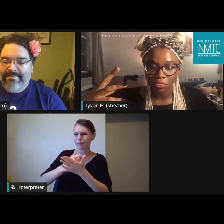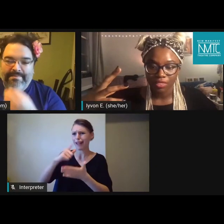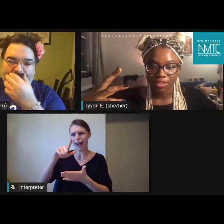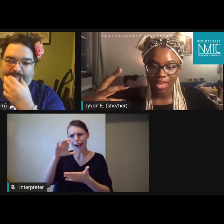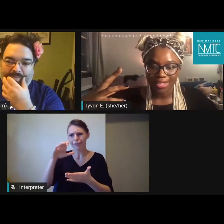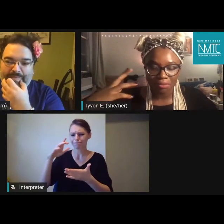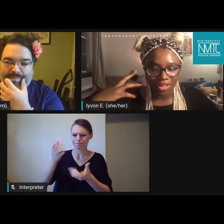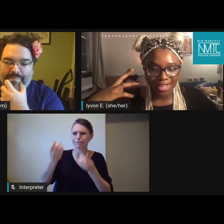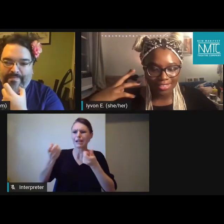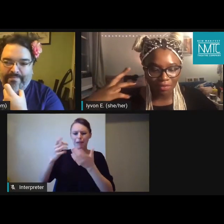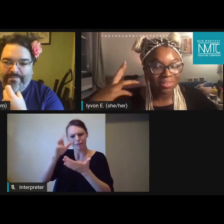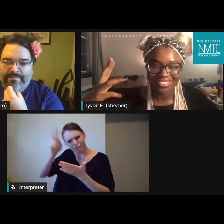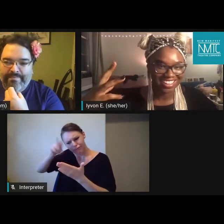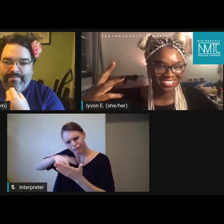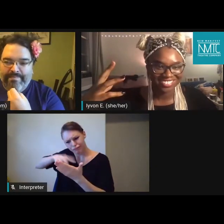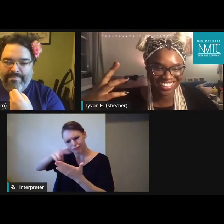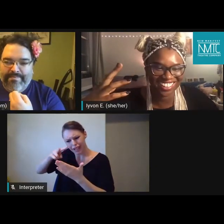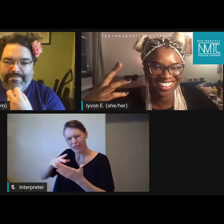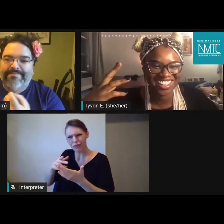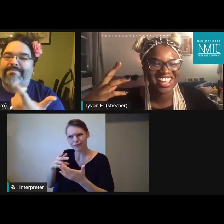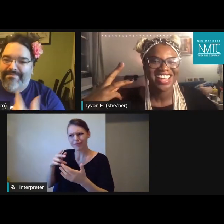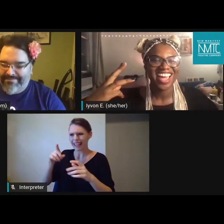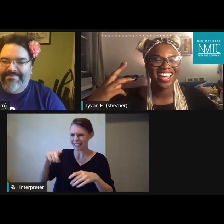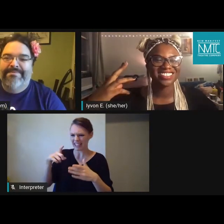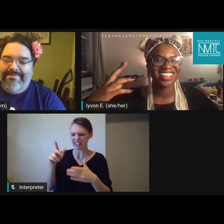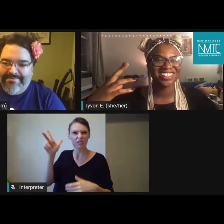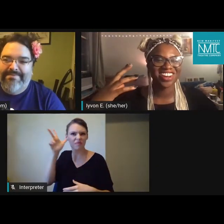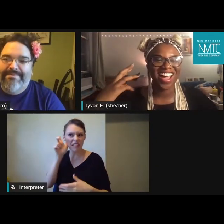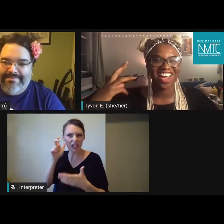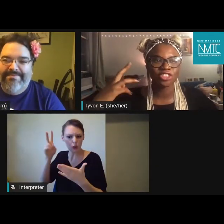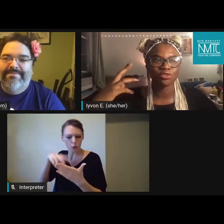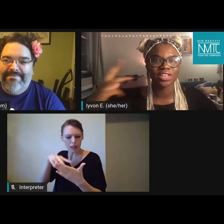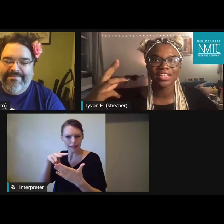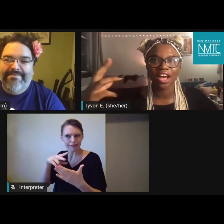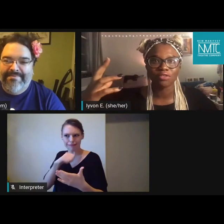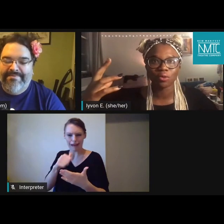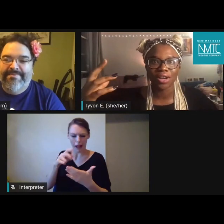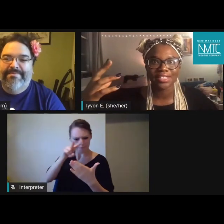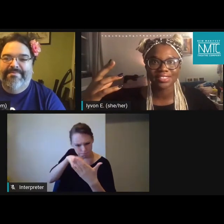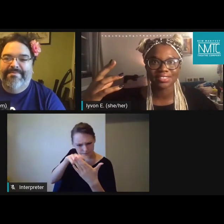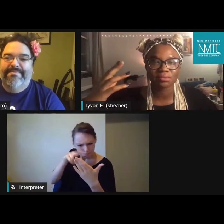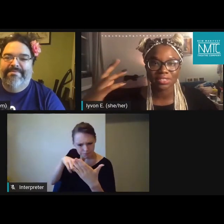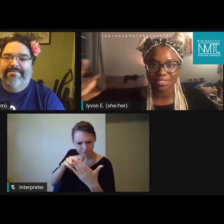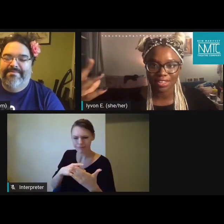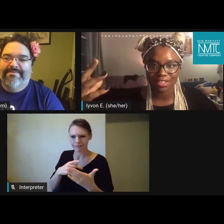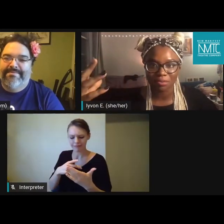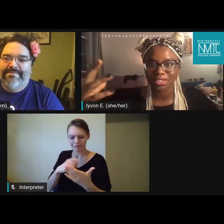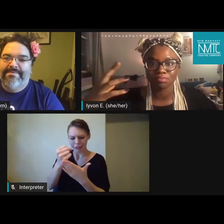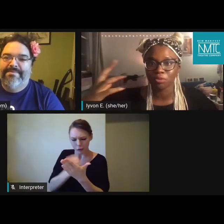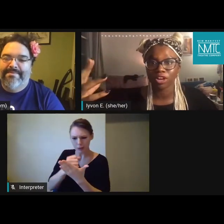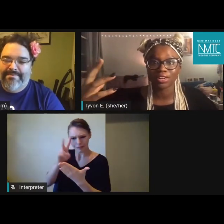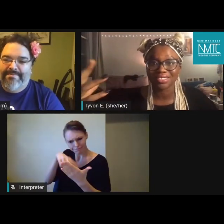read as if I'm listening. And, you know, I have to read not for what is to be